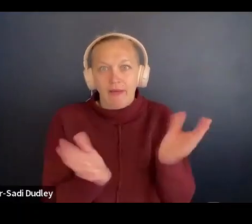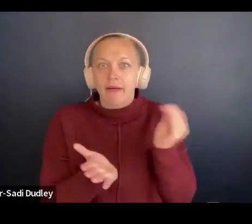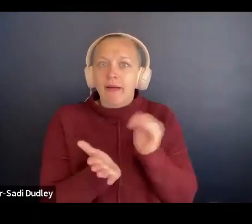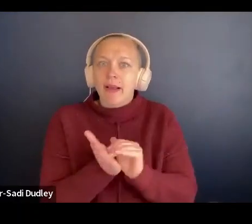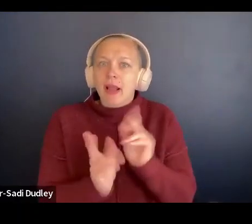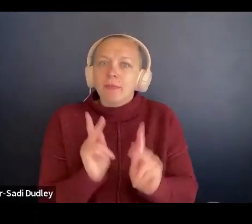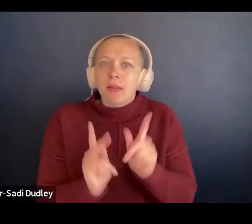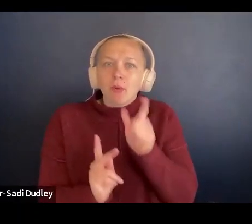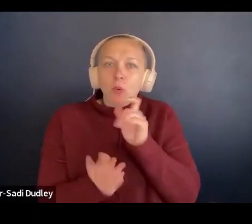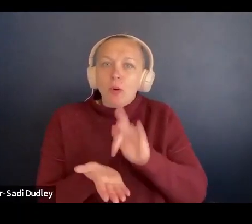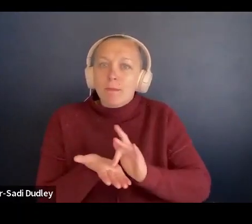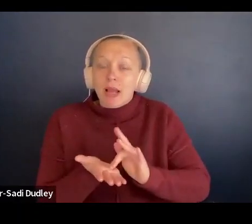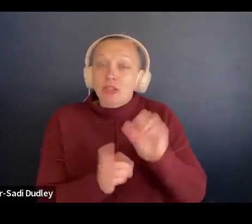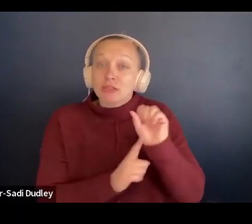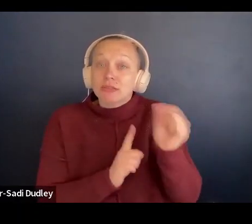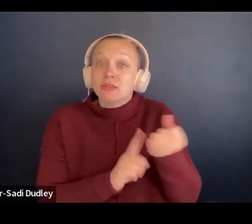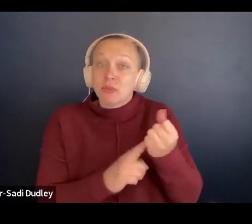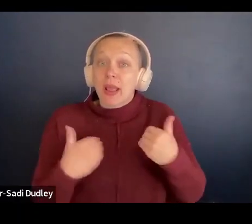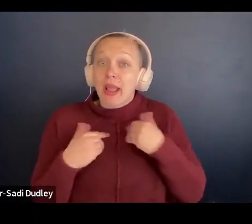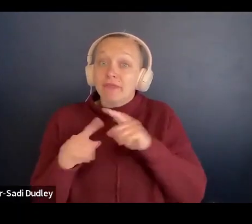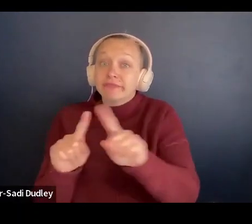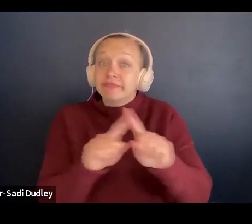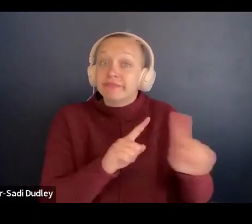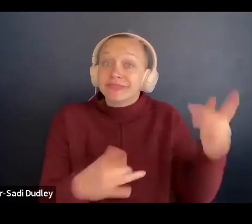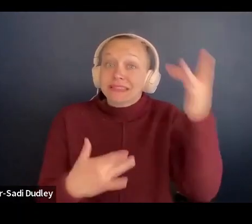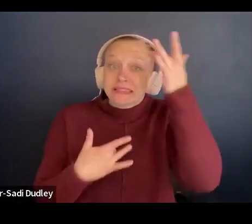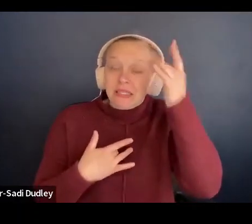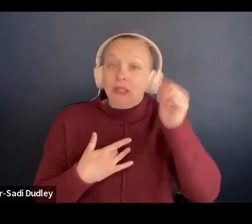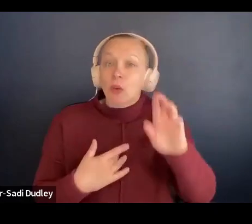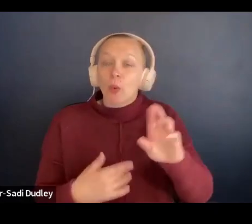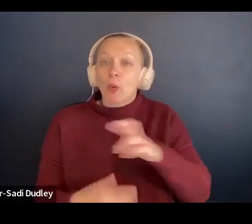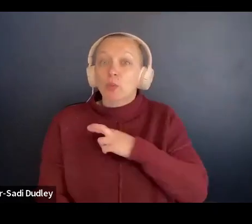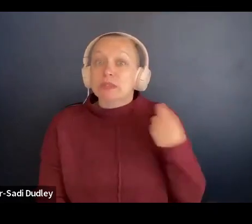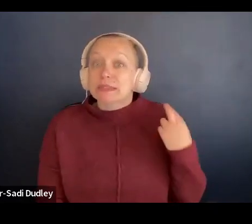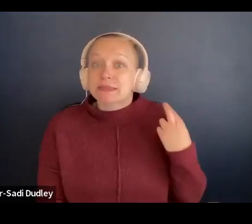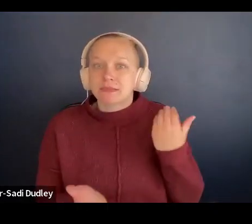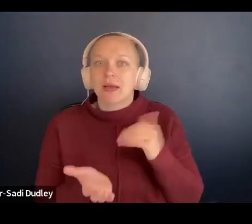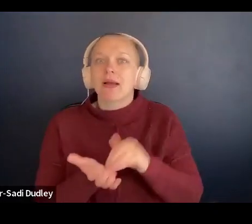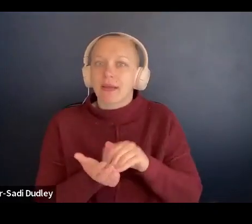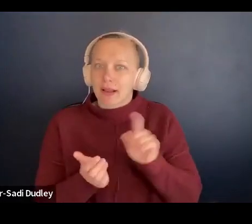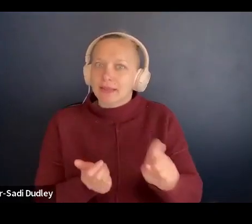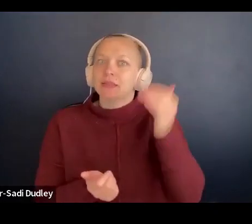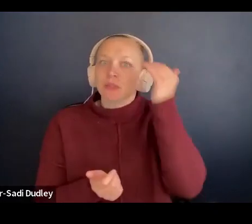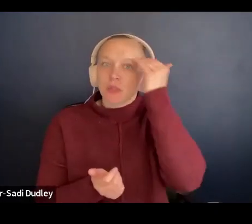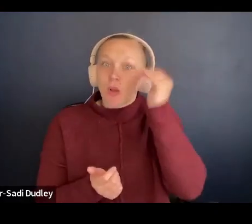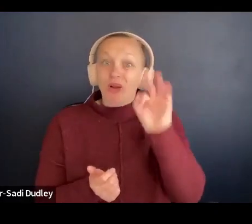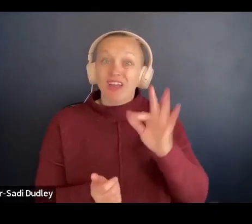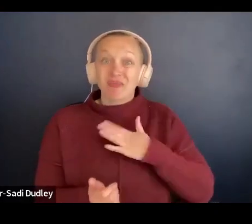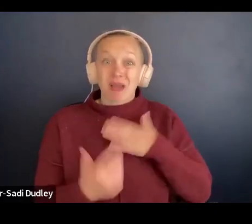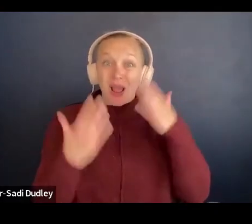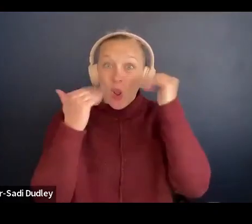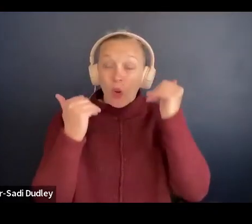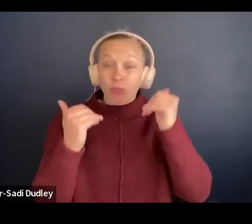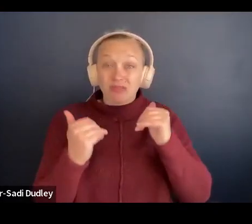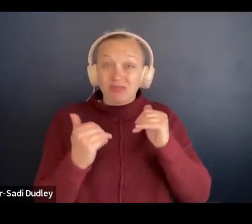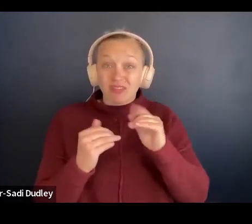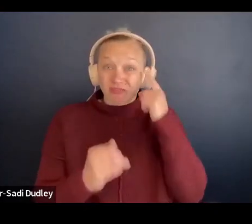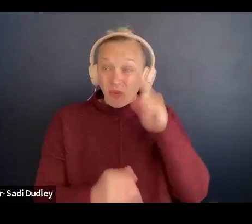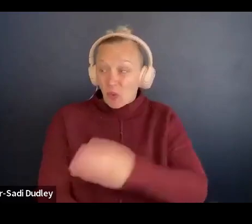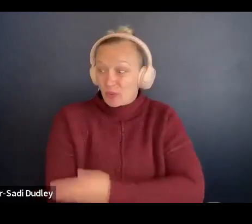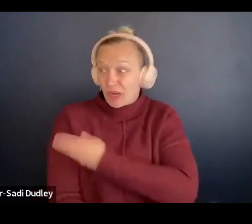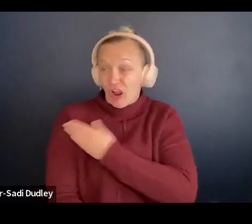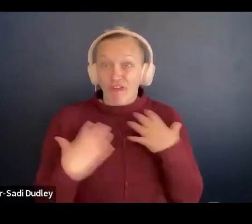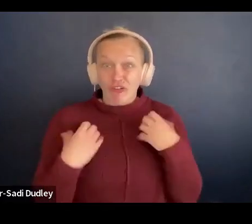general. For instance, if there is no hope for my recovery, I would want to discontinue all extraordinary